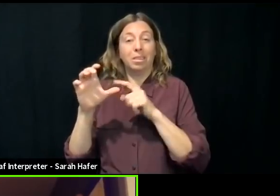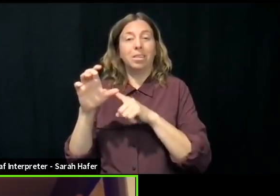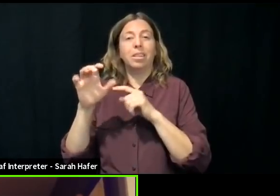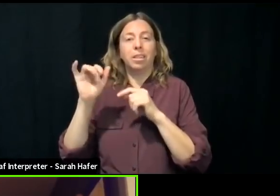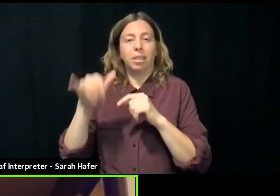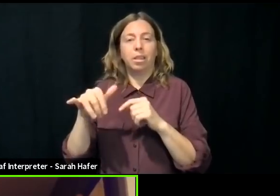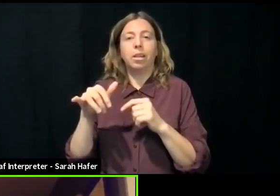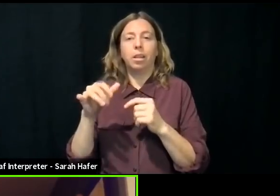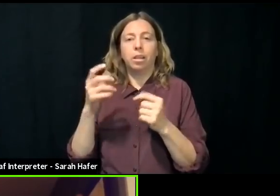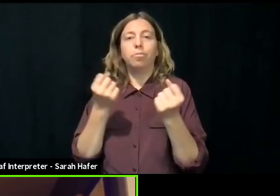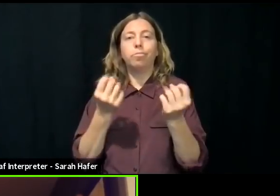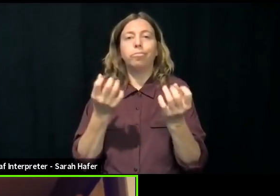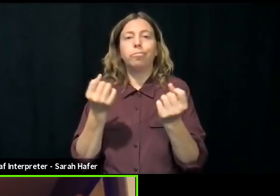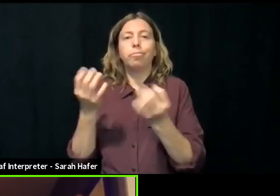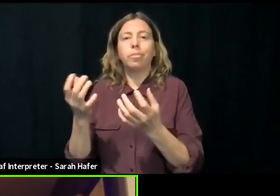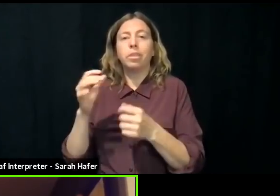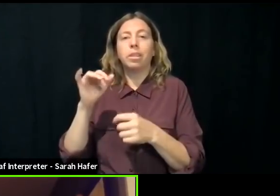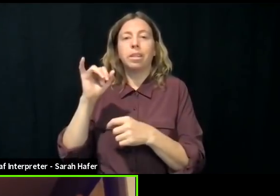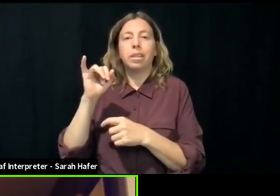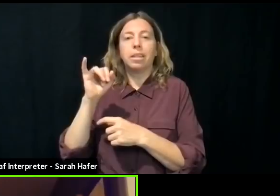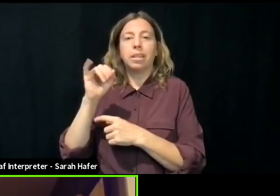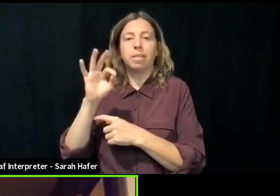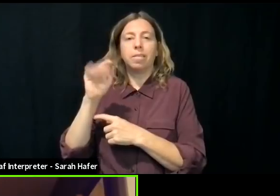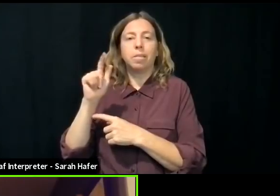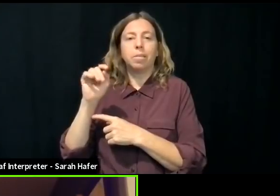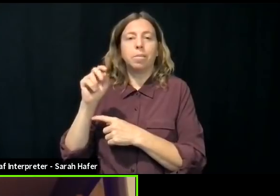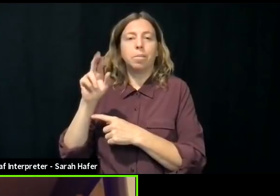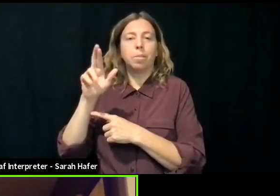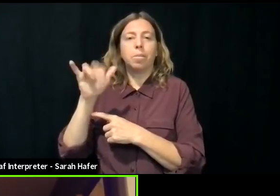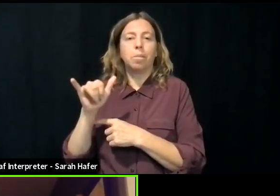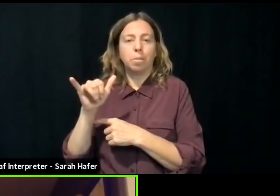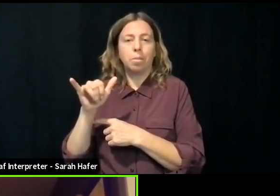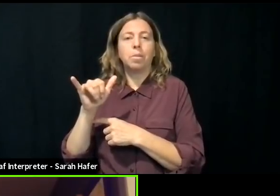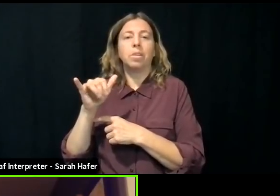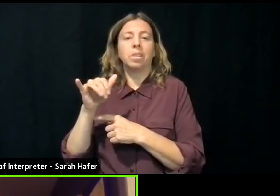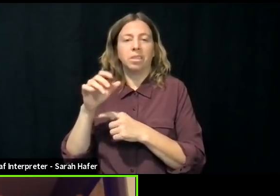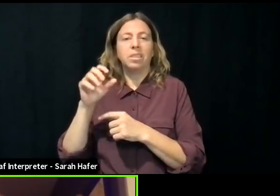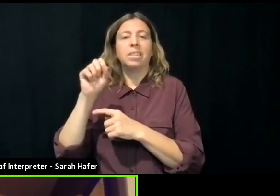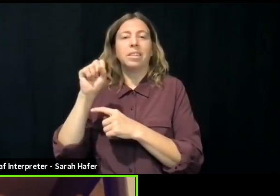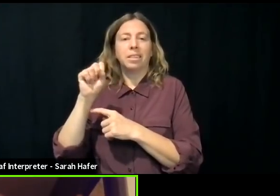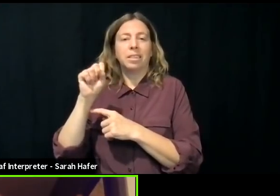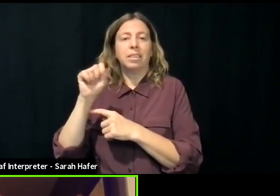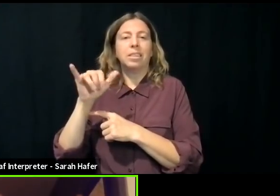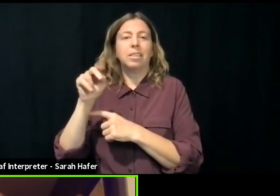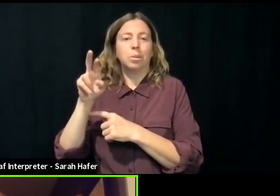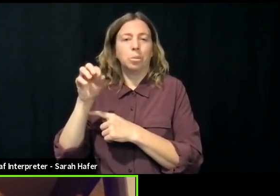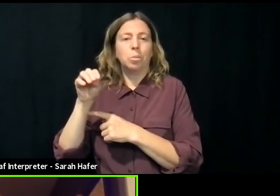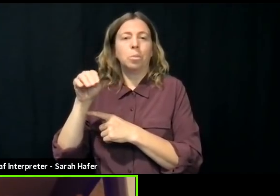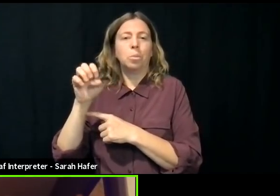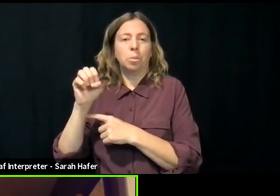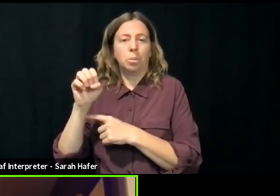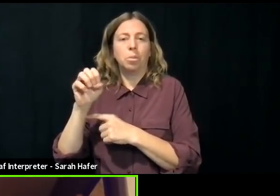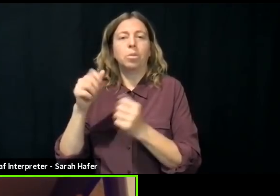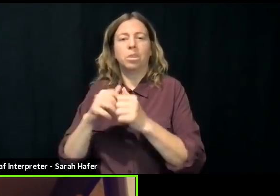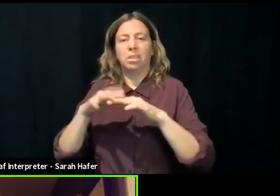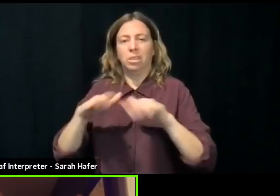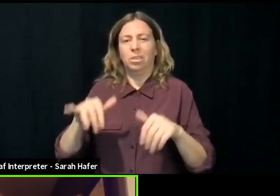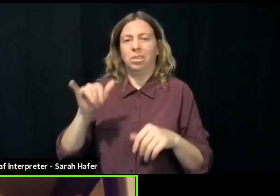occur. Deaths amongst children from COVID-19 are also rare, but when we put it in perspective against the